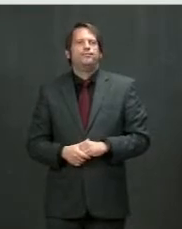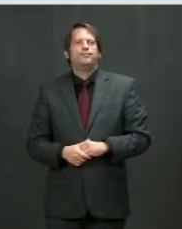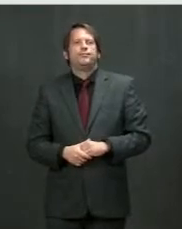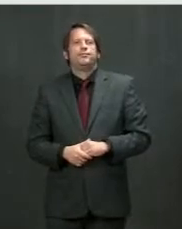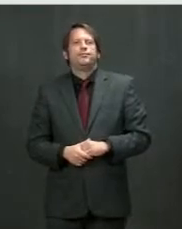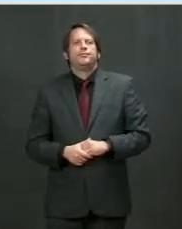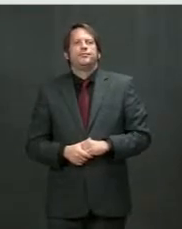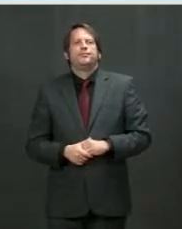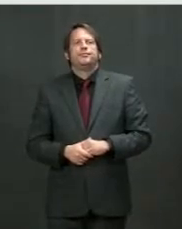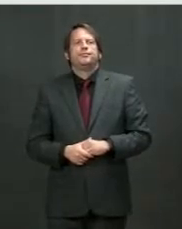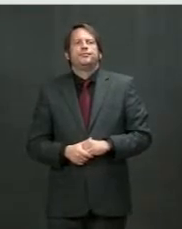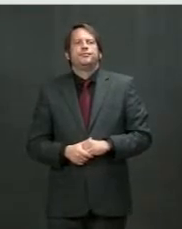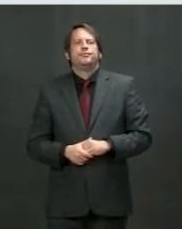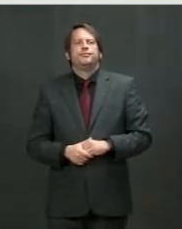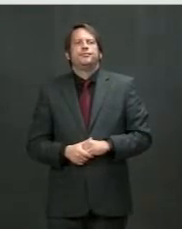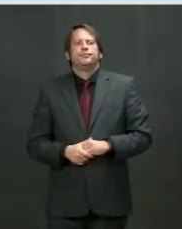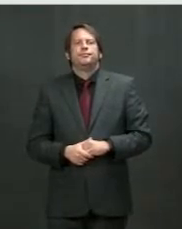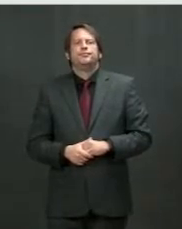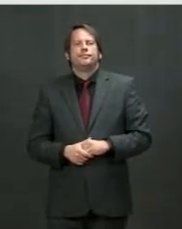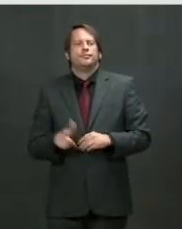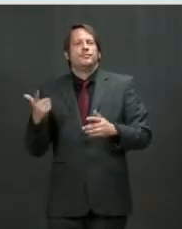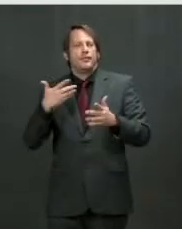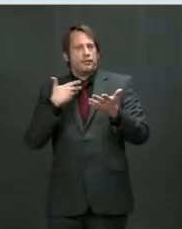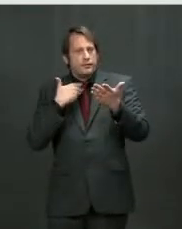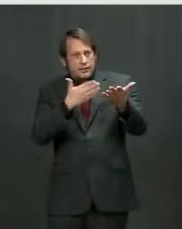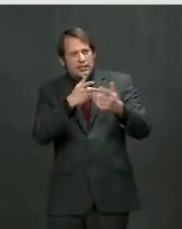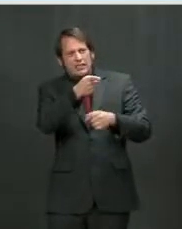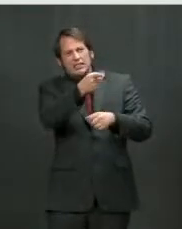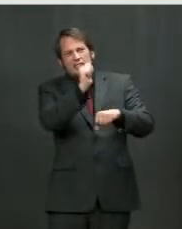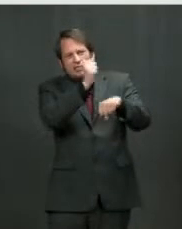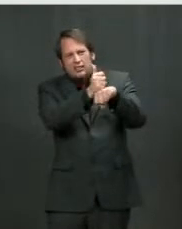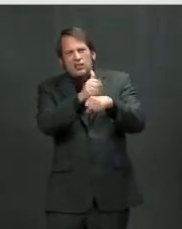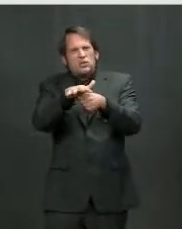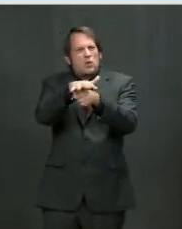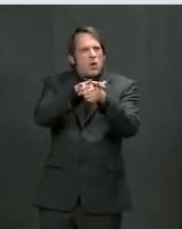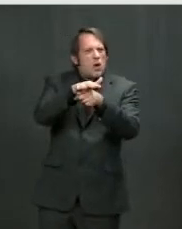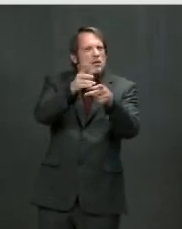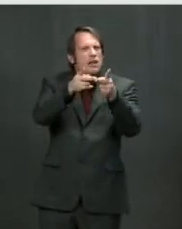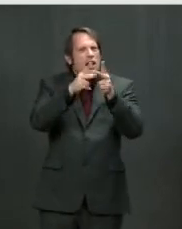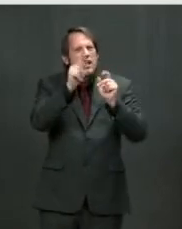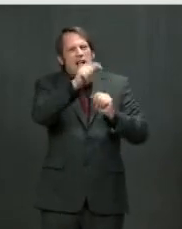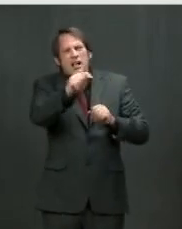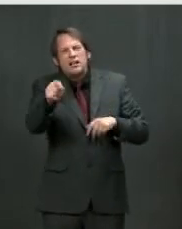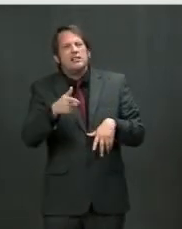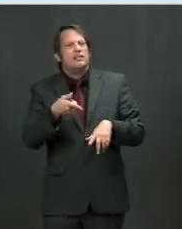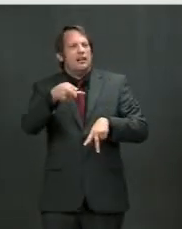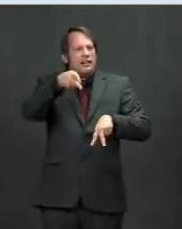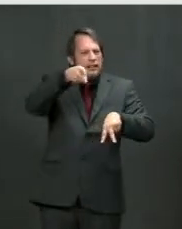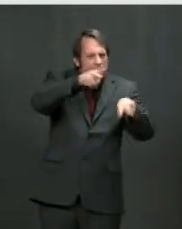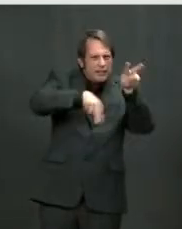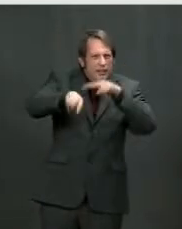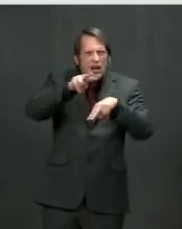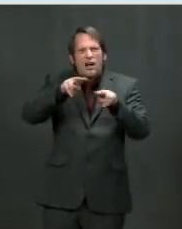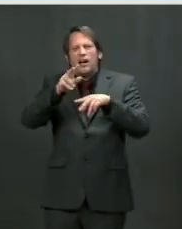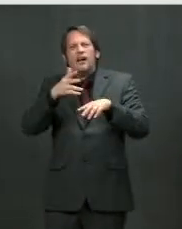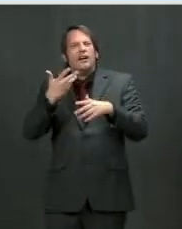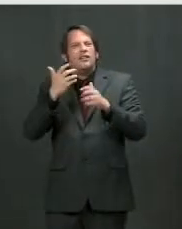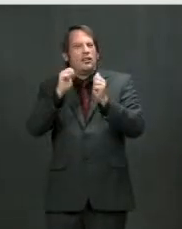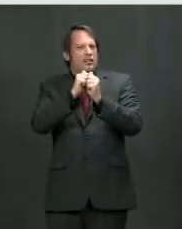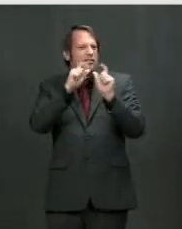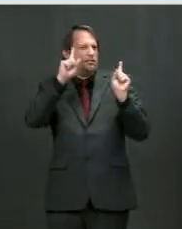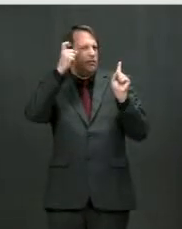locations, and other kinds of things that we review with states in this kind of situation. Next question.